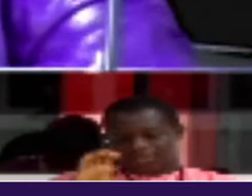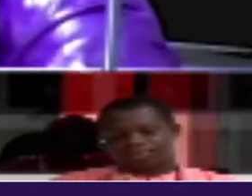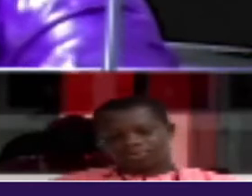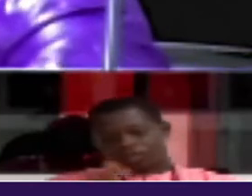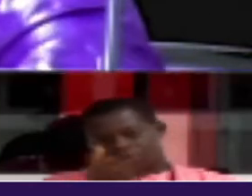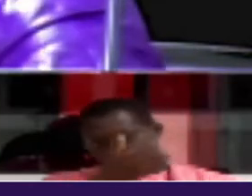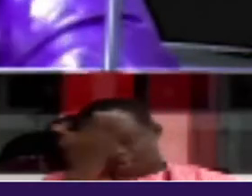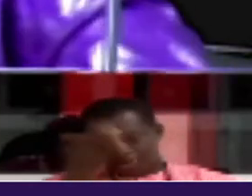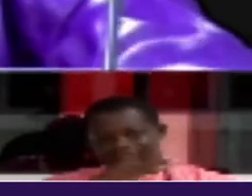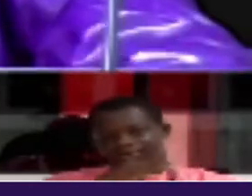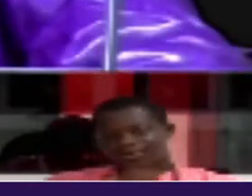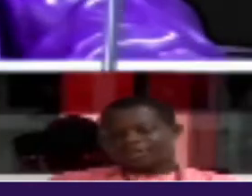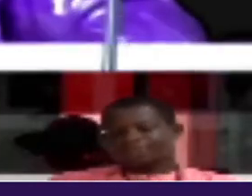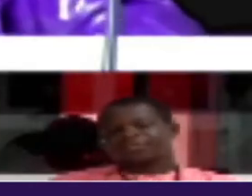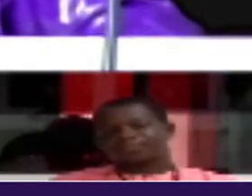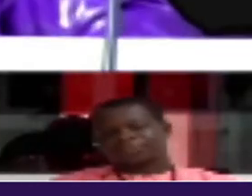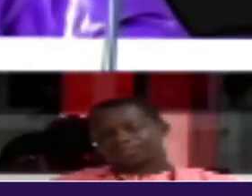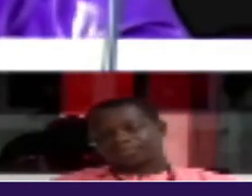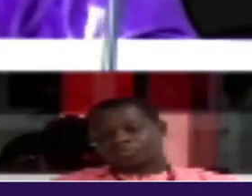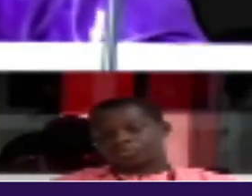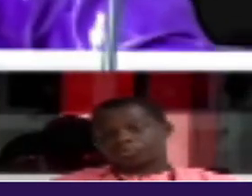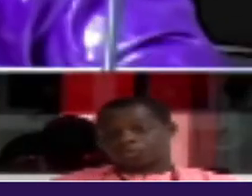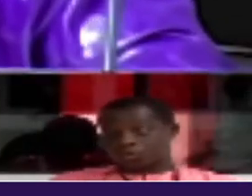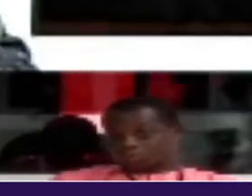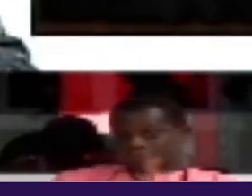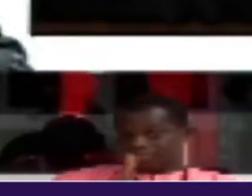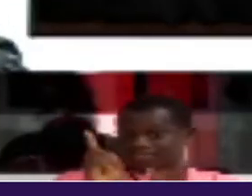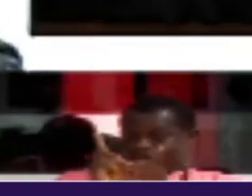Good morning, sir. We have met before.